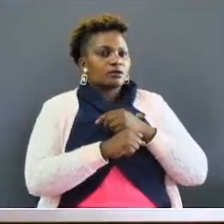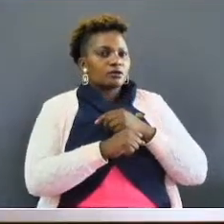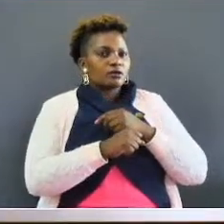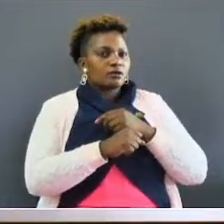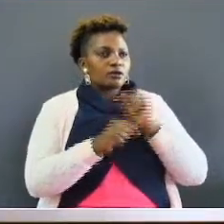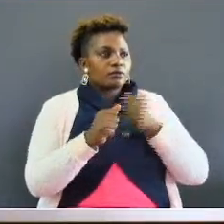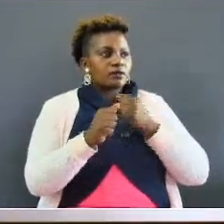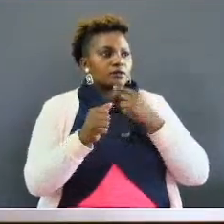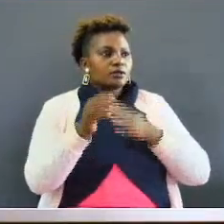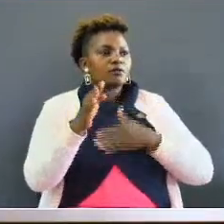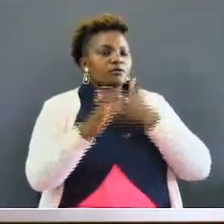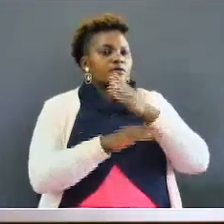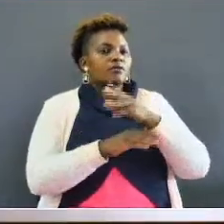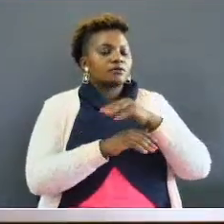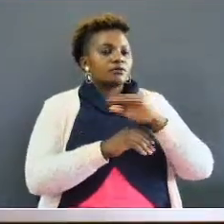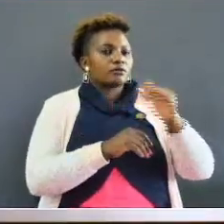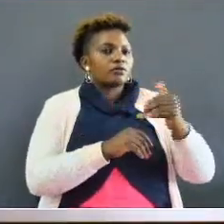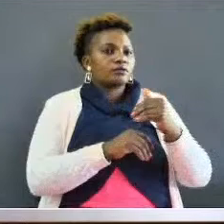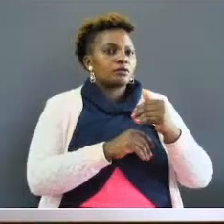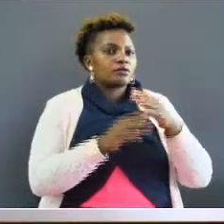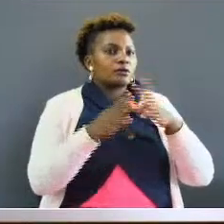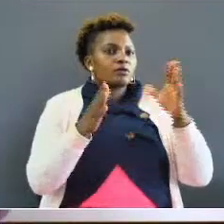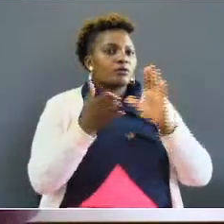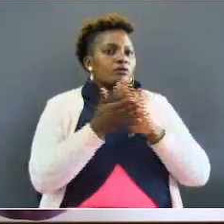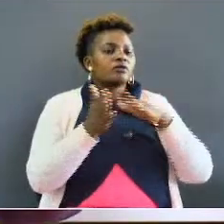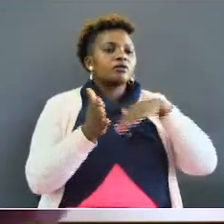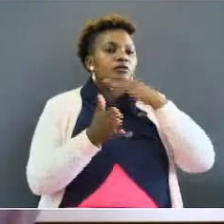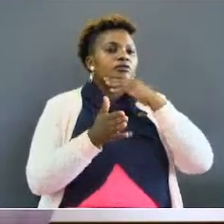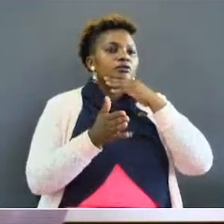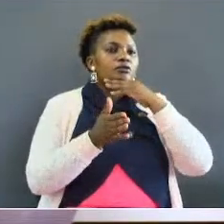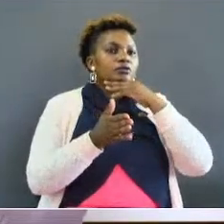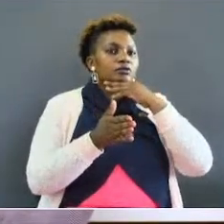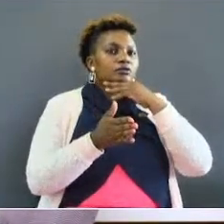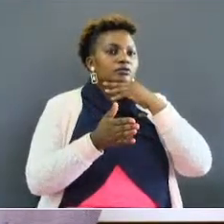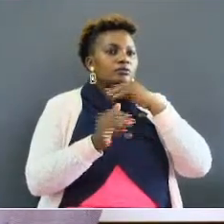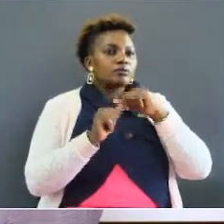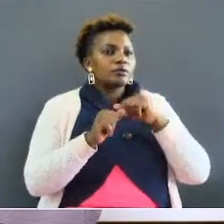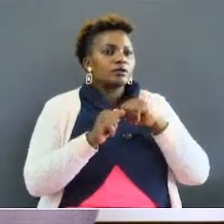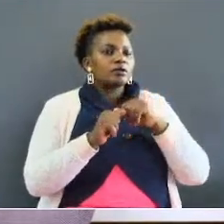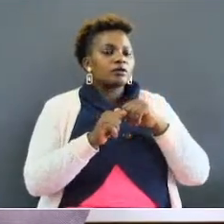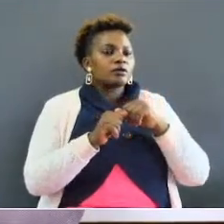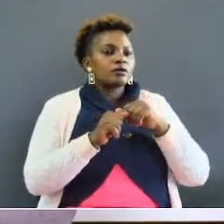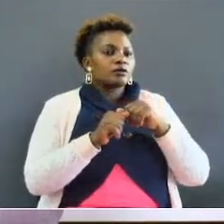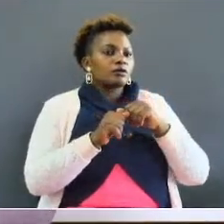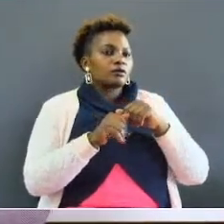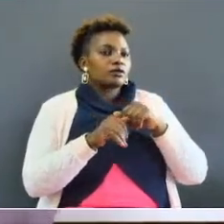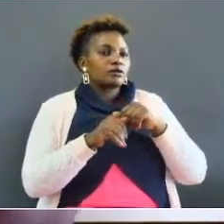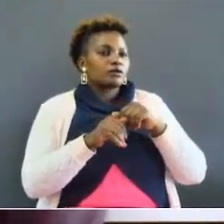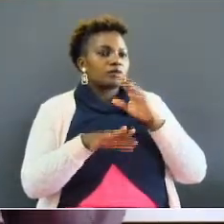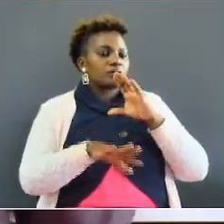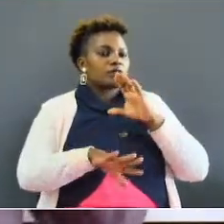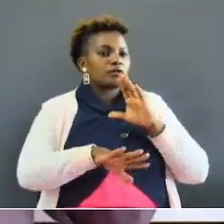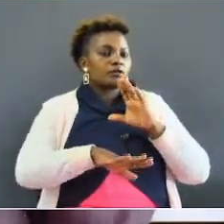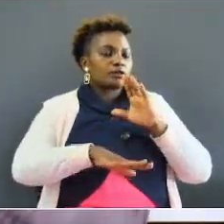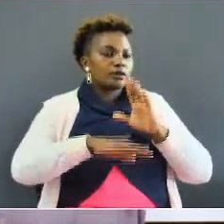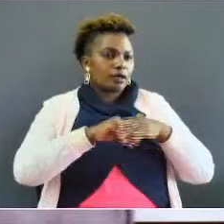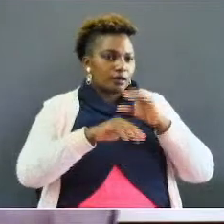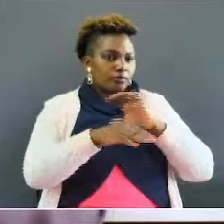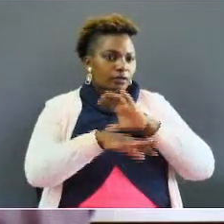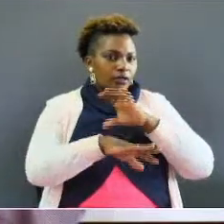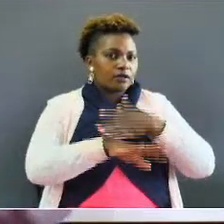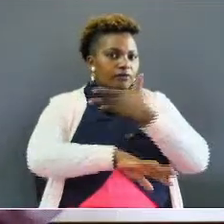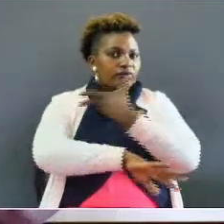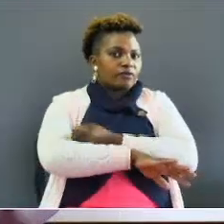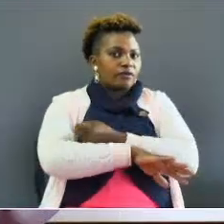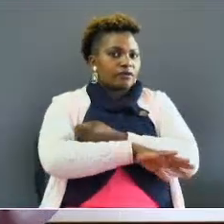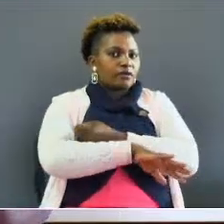the street. You are more likely to die from crossing the street, Uhuru Highway, than from getting the vaccine.